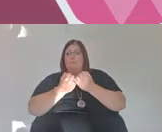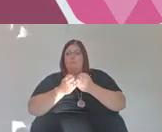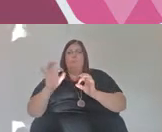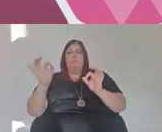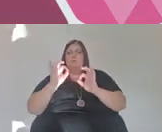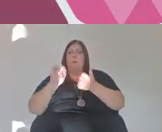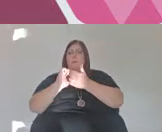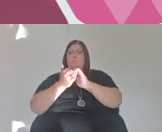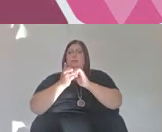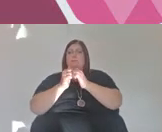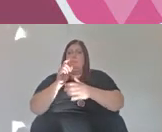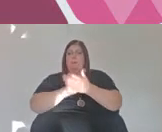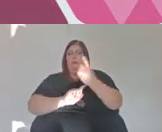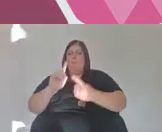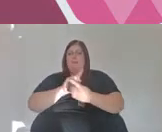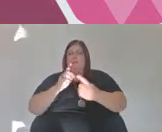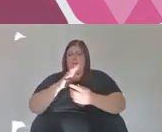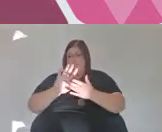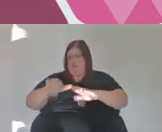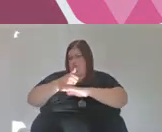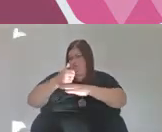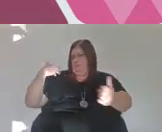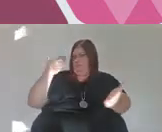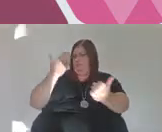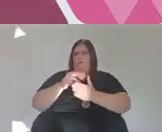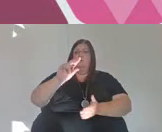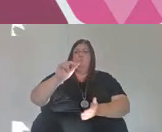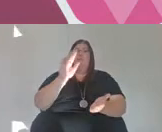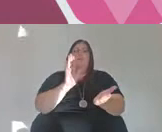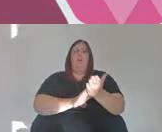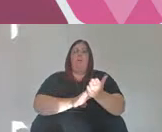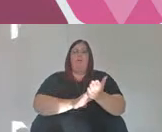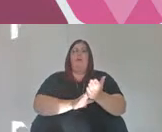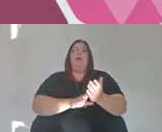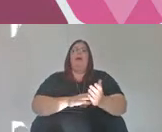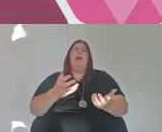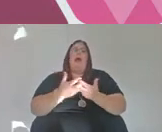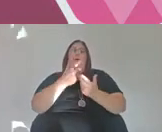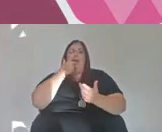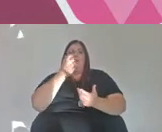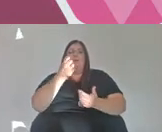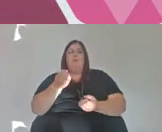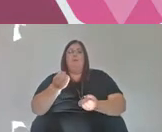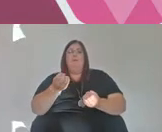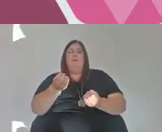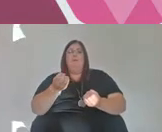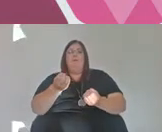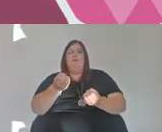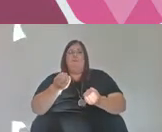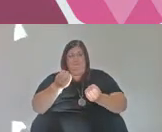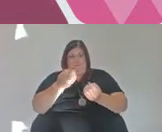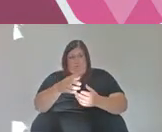partnership meeting has taken place for almost 12 months. How can you give assurance to your chair and not see that